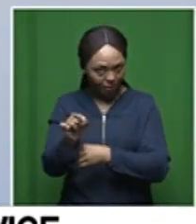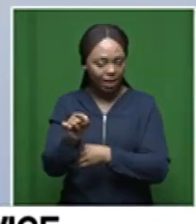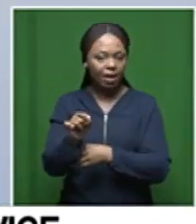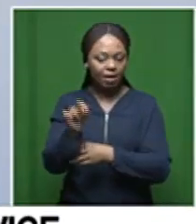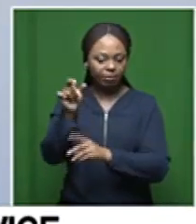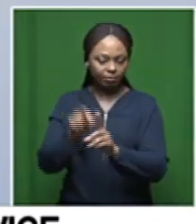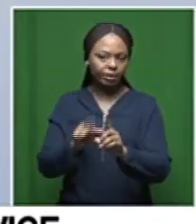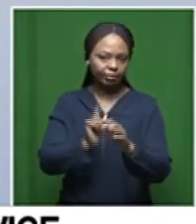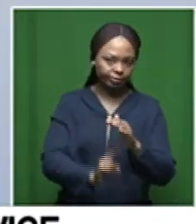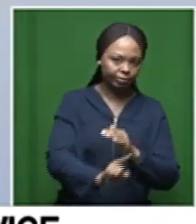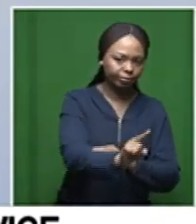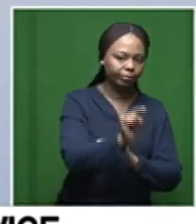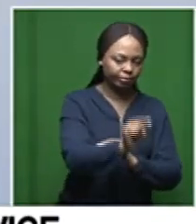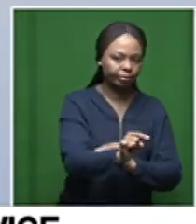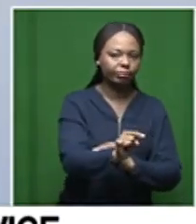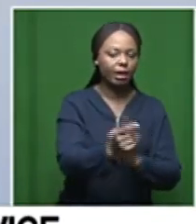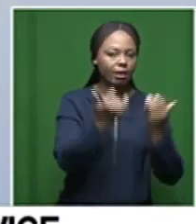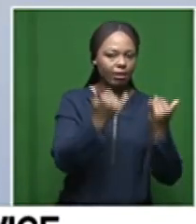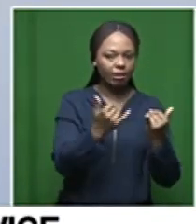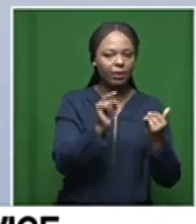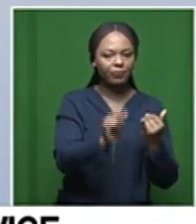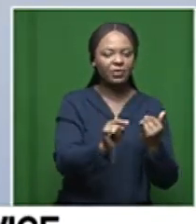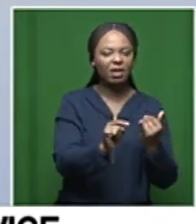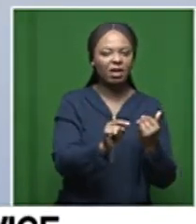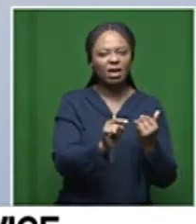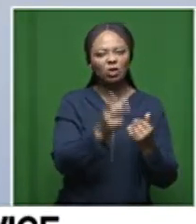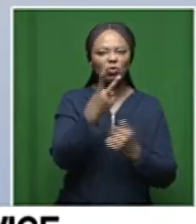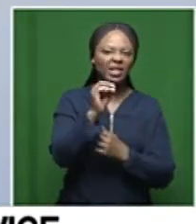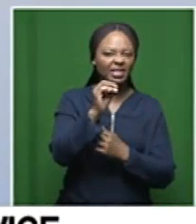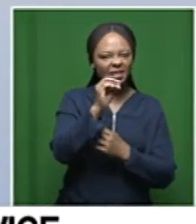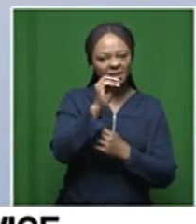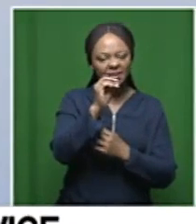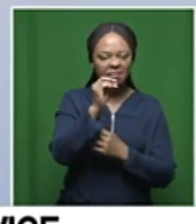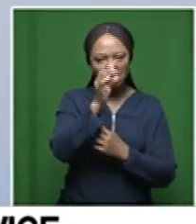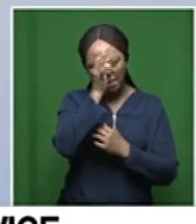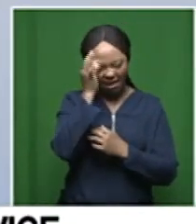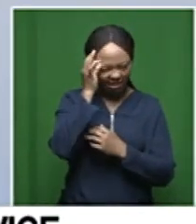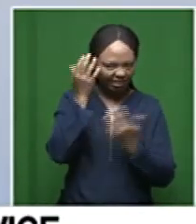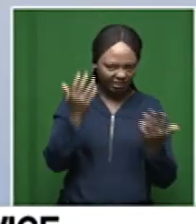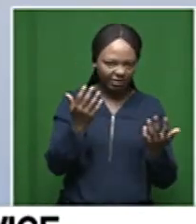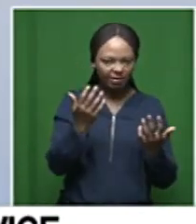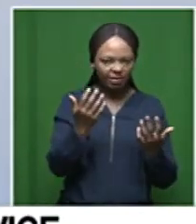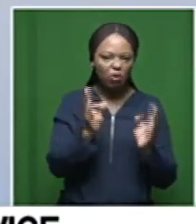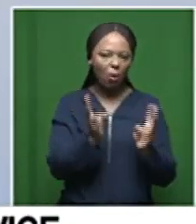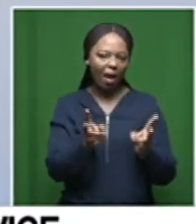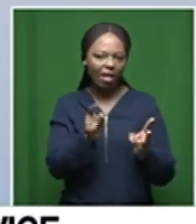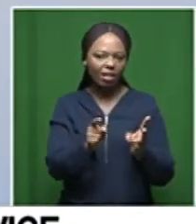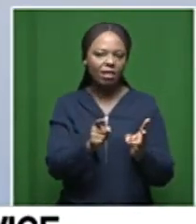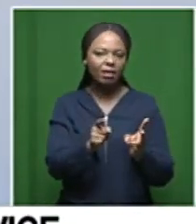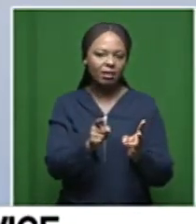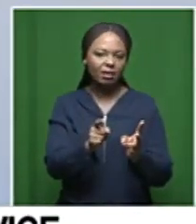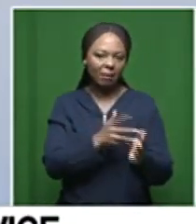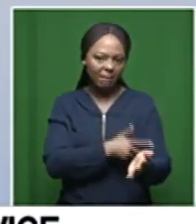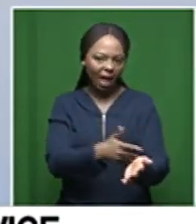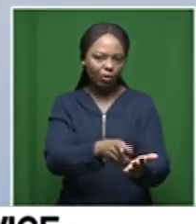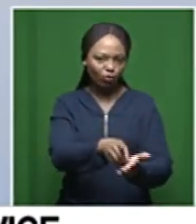The process really doesn't take long. It takes on average about 20 minutes for the most common blood product that our donors donate, which